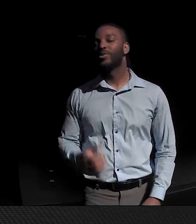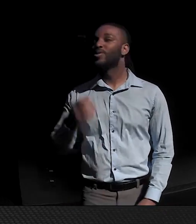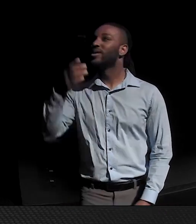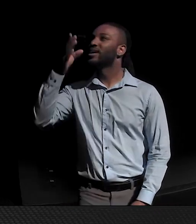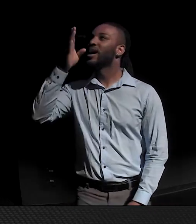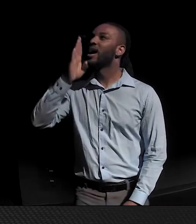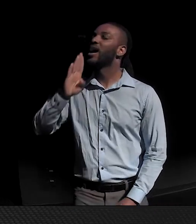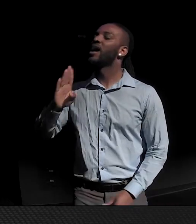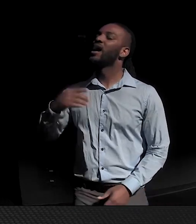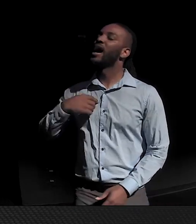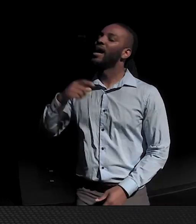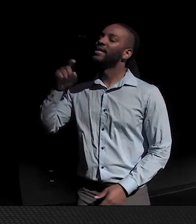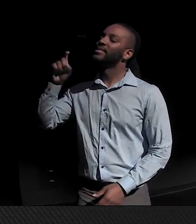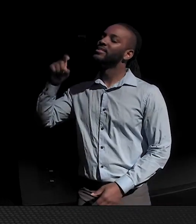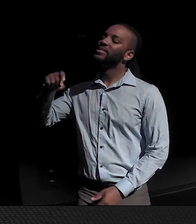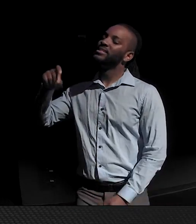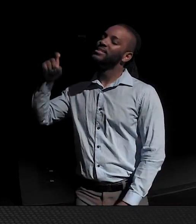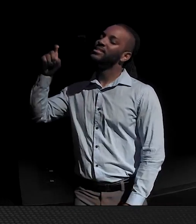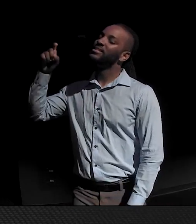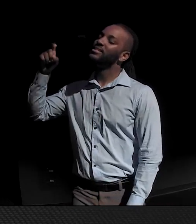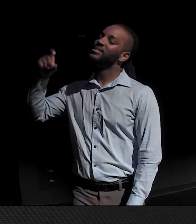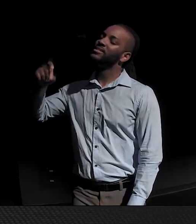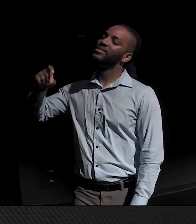Oh God, how I